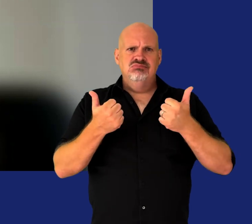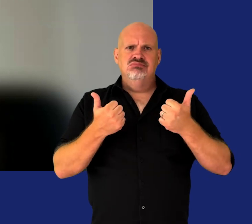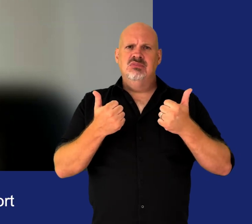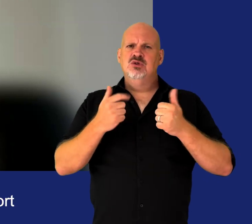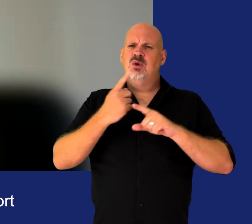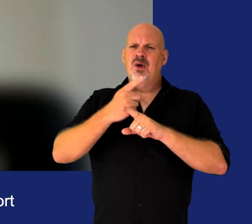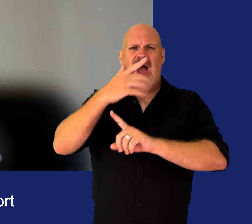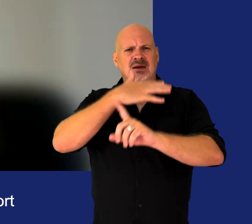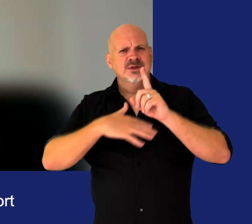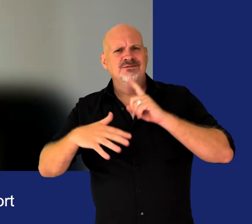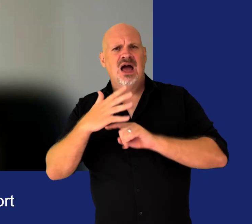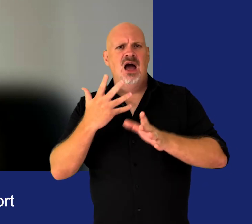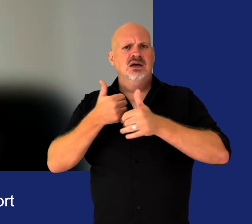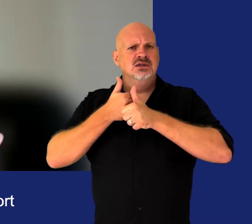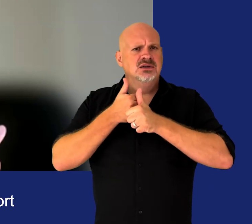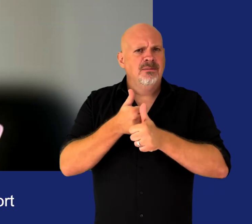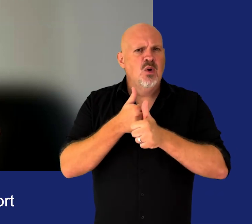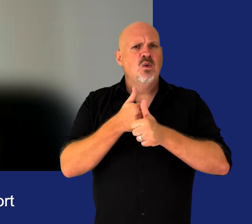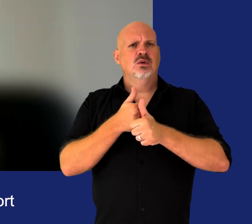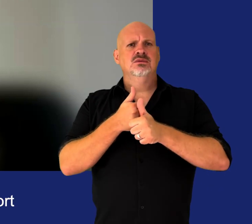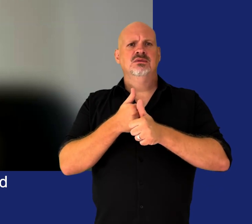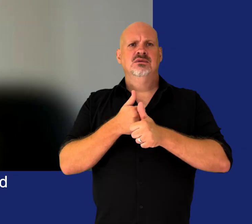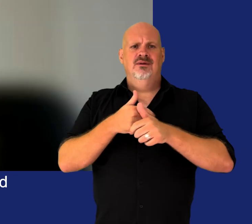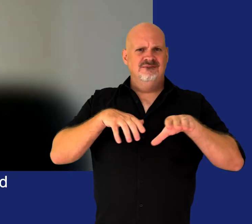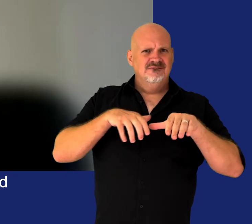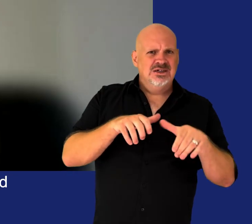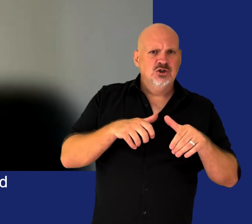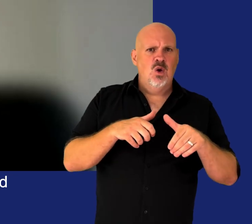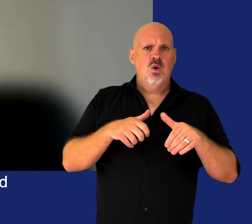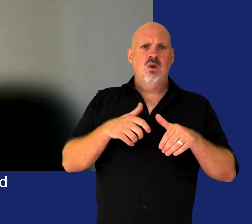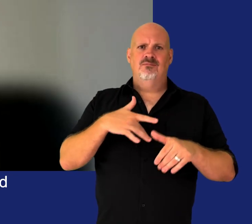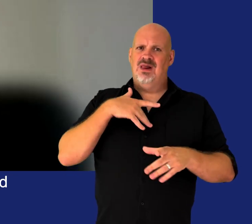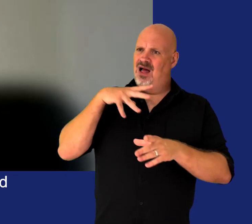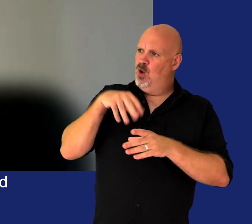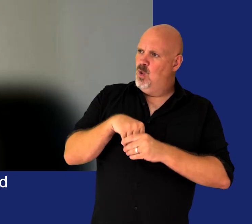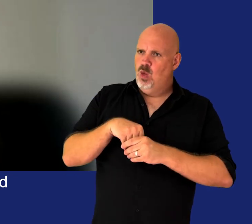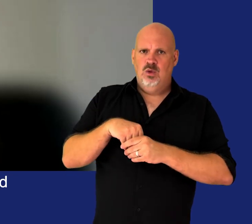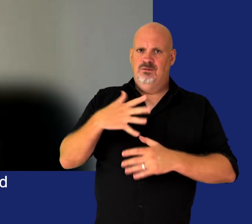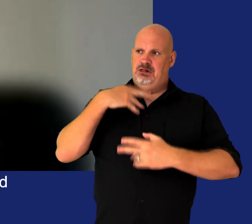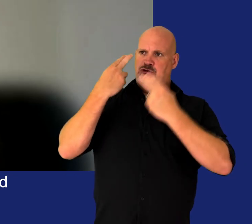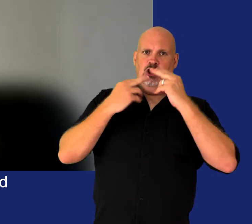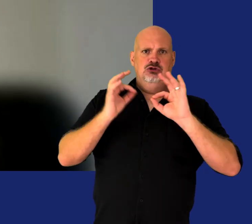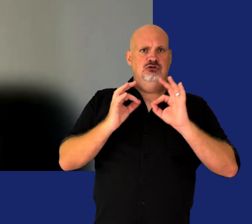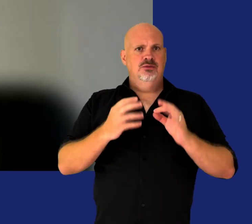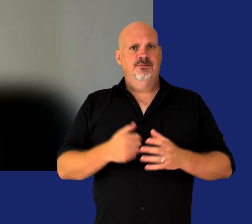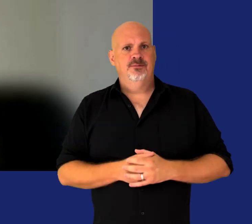well, particularly around, you talked about atmosphere, support from the physio and feeling included rather than